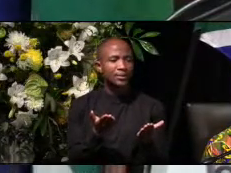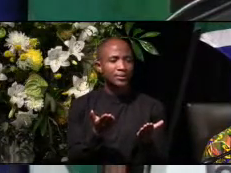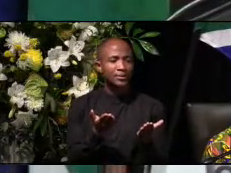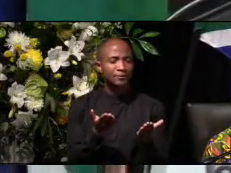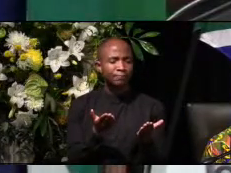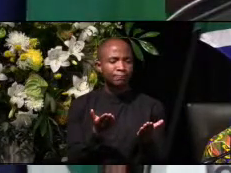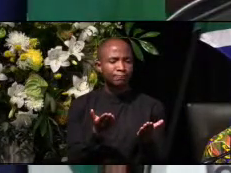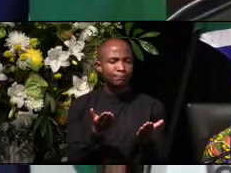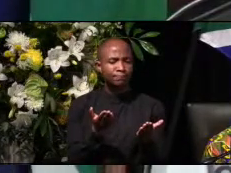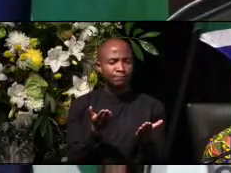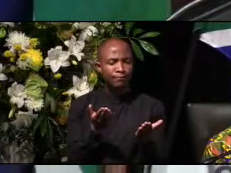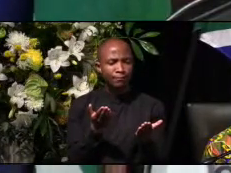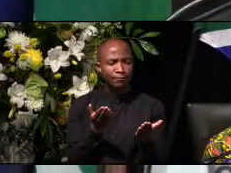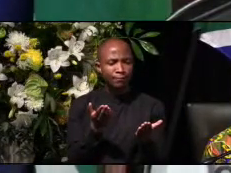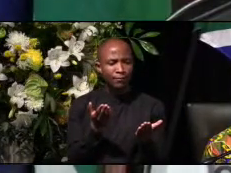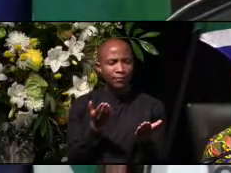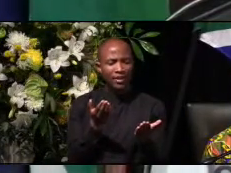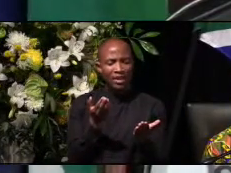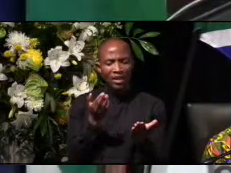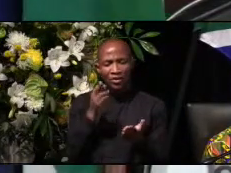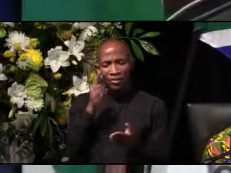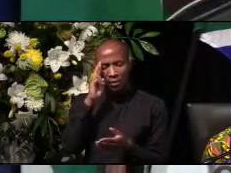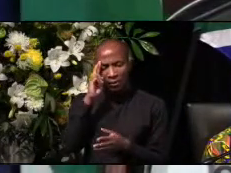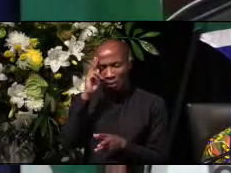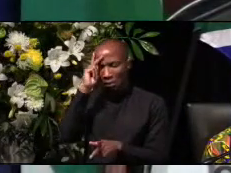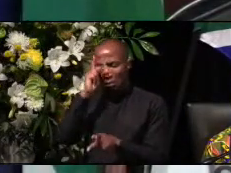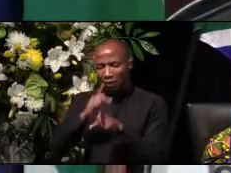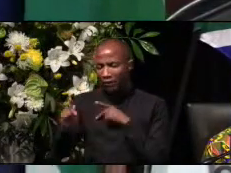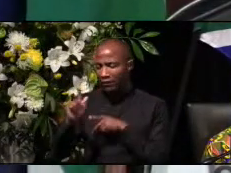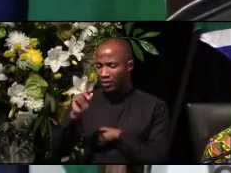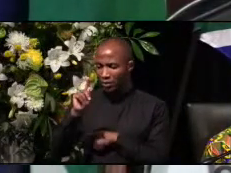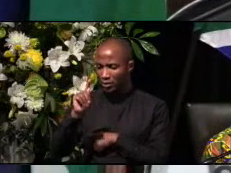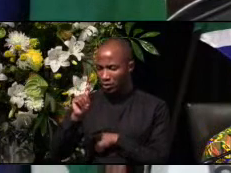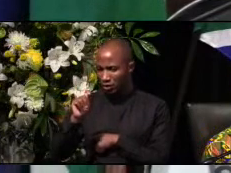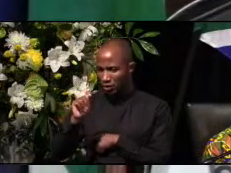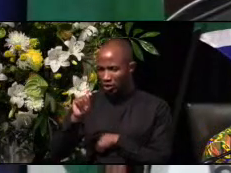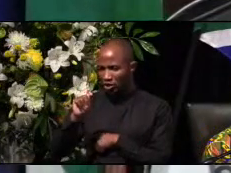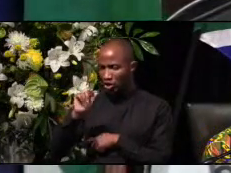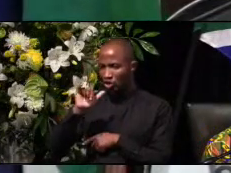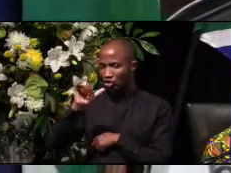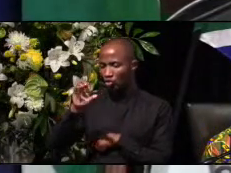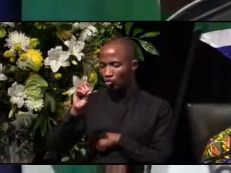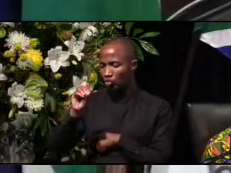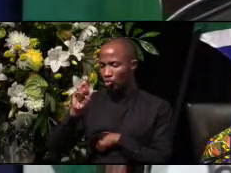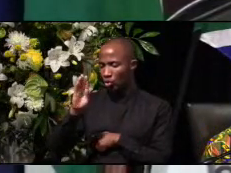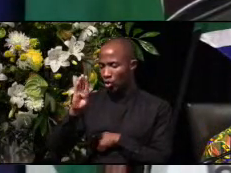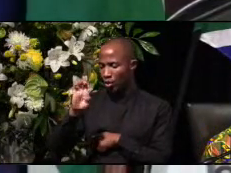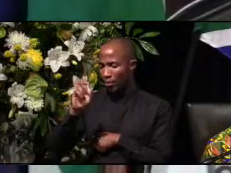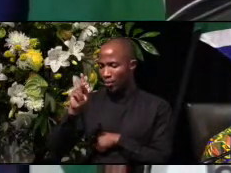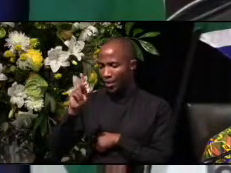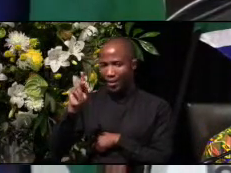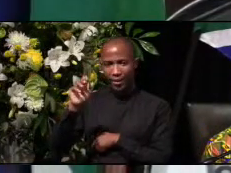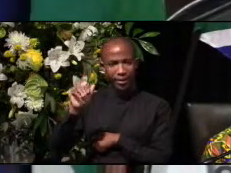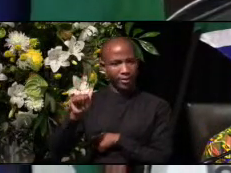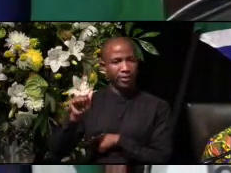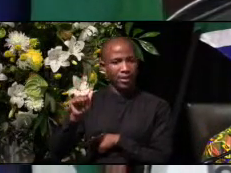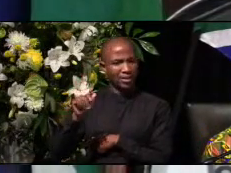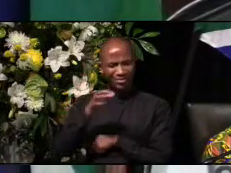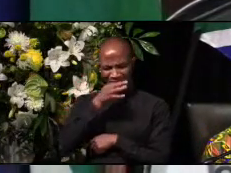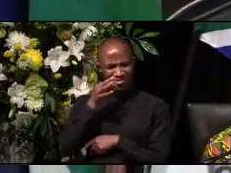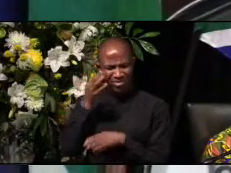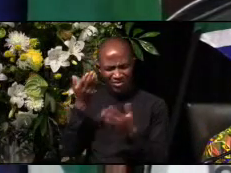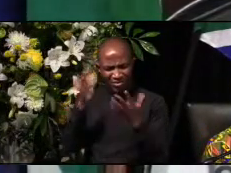VC Professor chobeka that Moses Cortana was a constitutional list so the violation